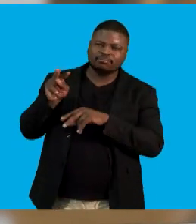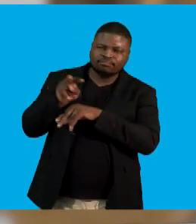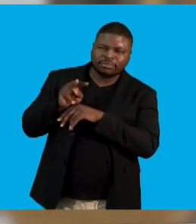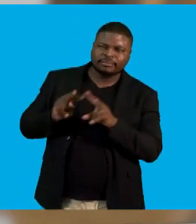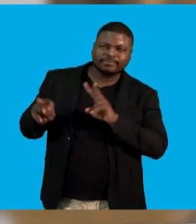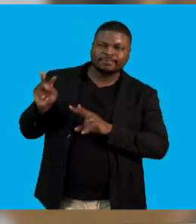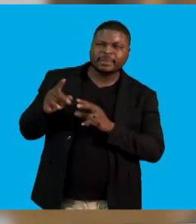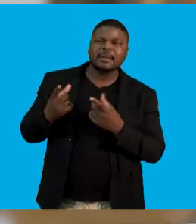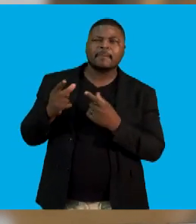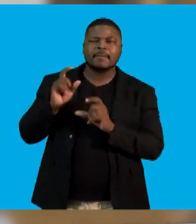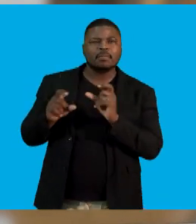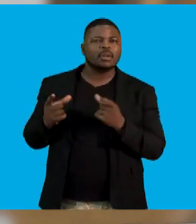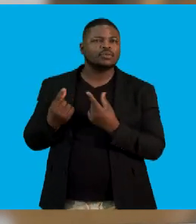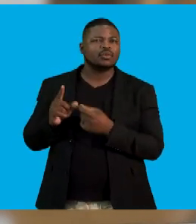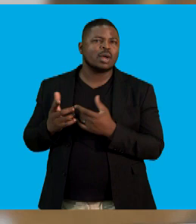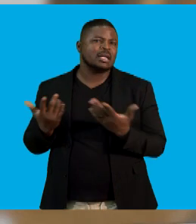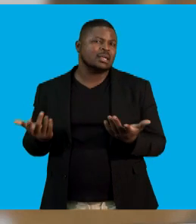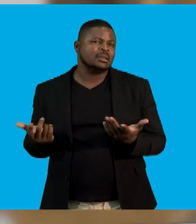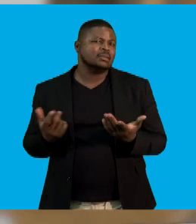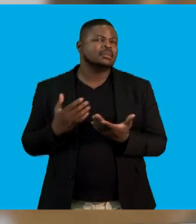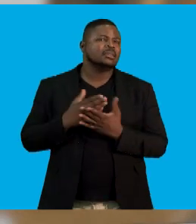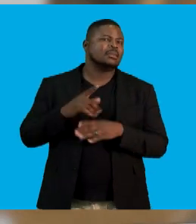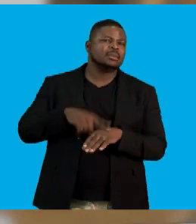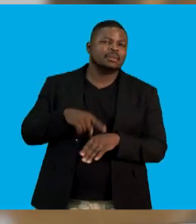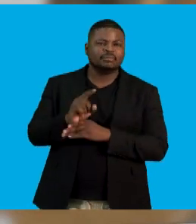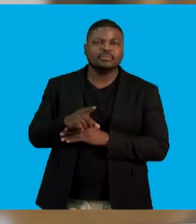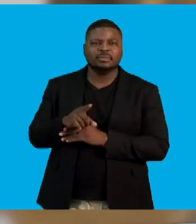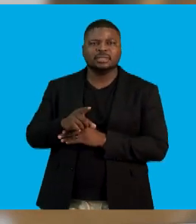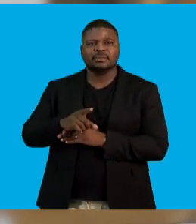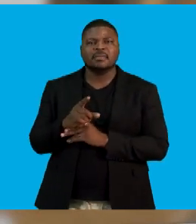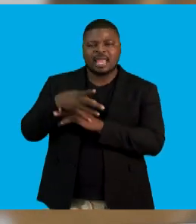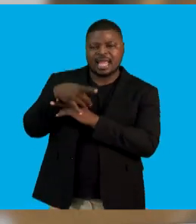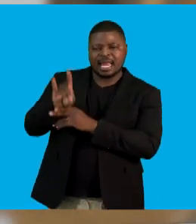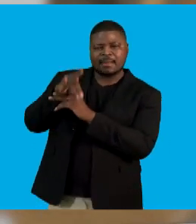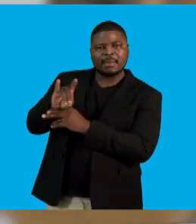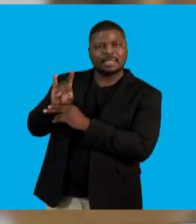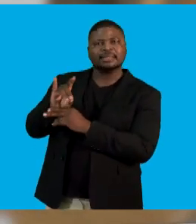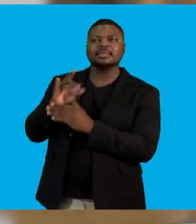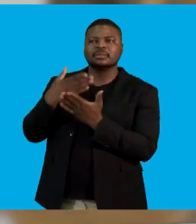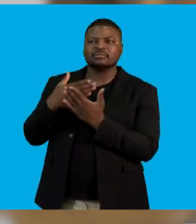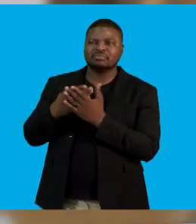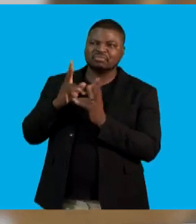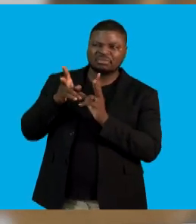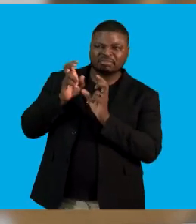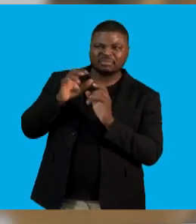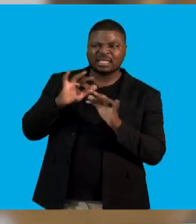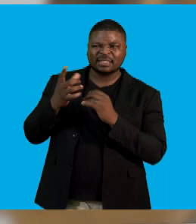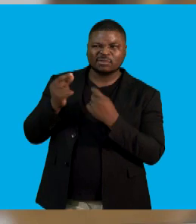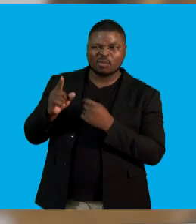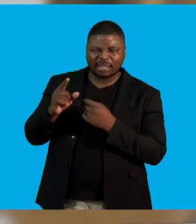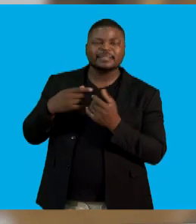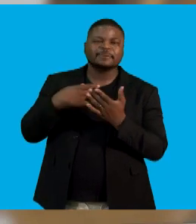people do, but not necessarily what people do. Maybe sometimes if you're analyzing animals, for example, look at what they're doing, stuff like